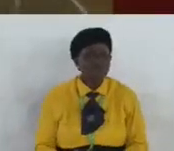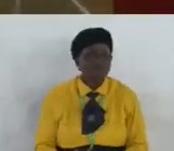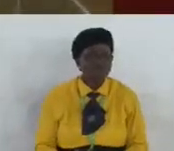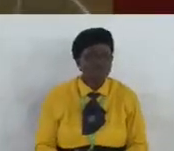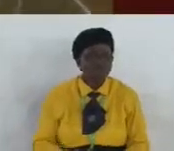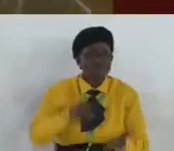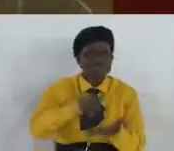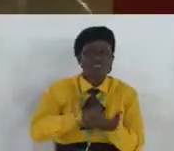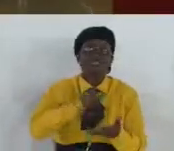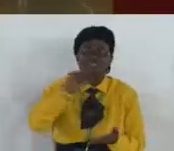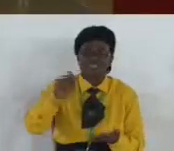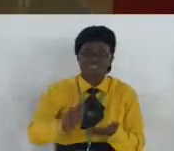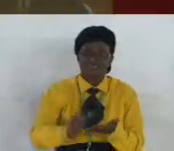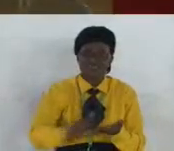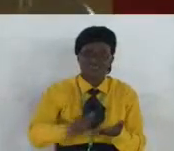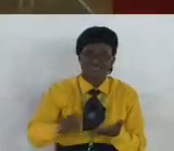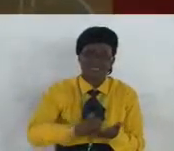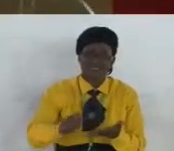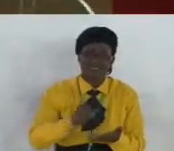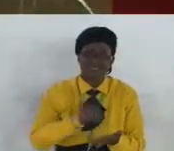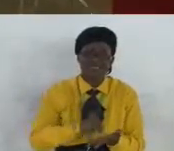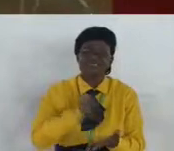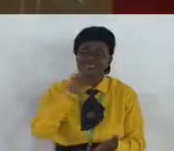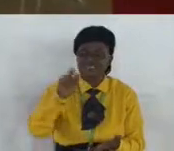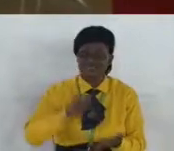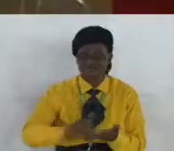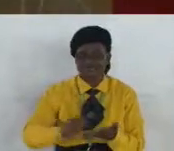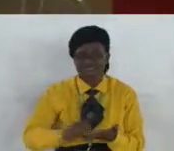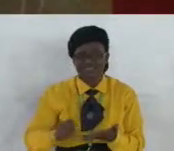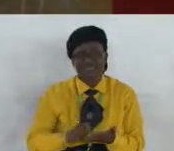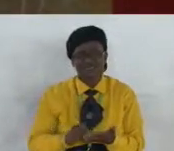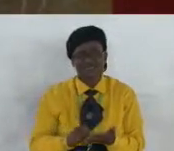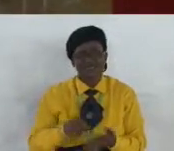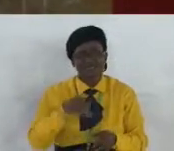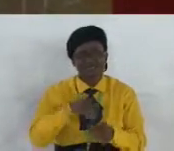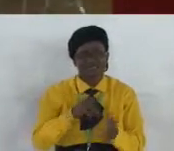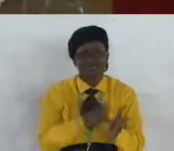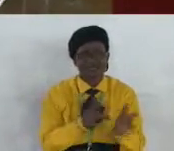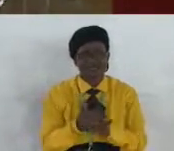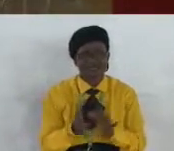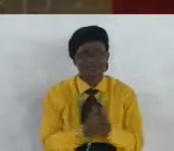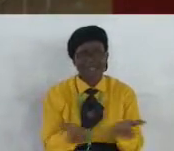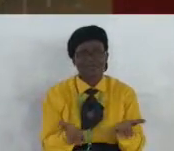It is written. It is written. In the Bible.